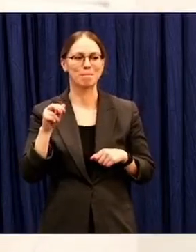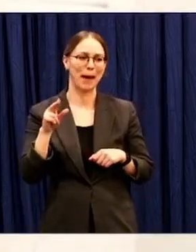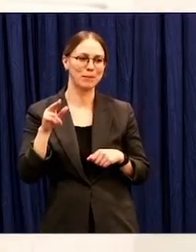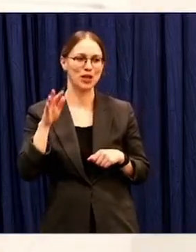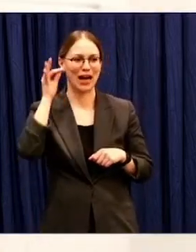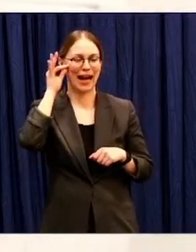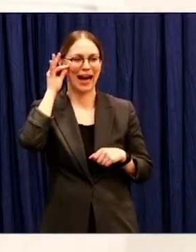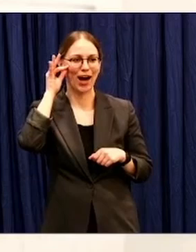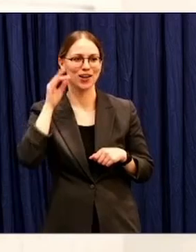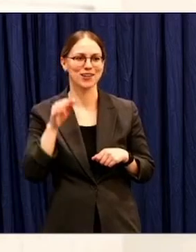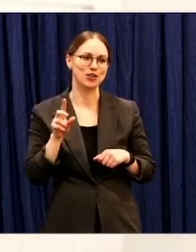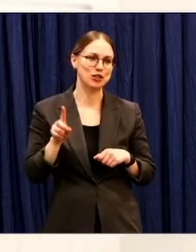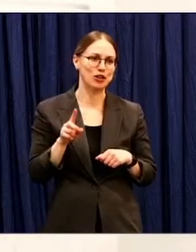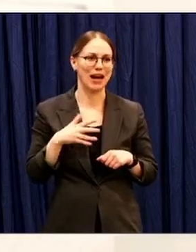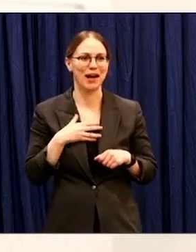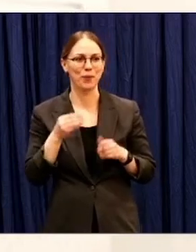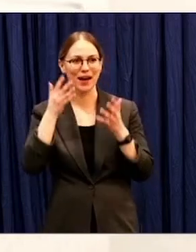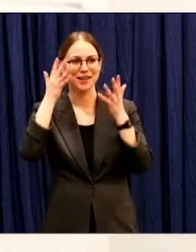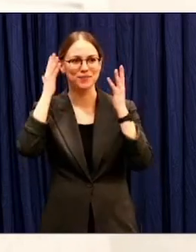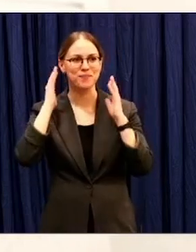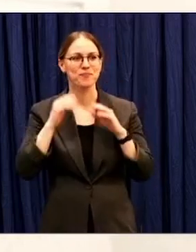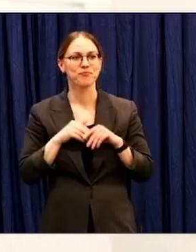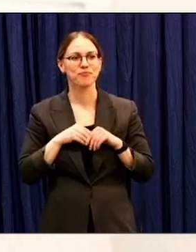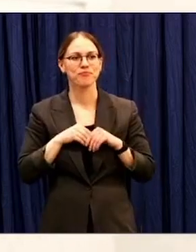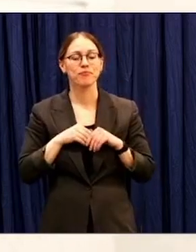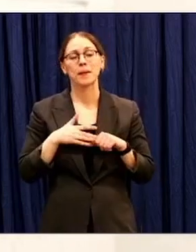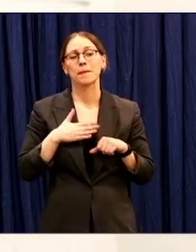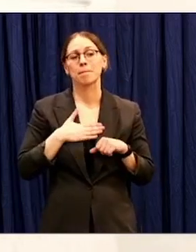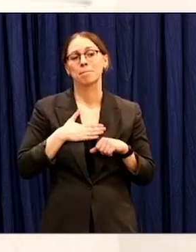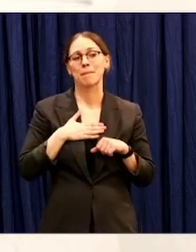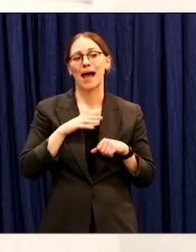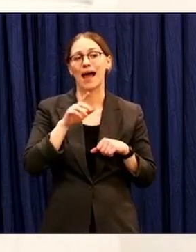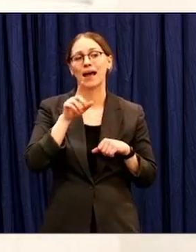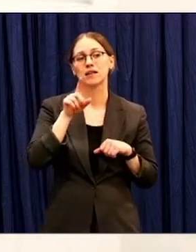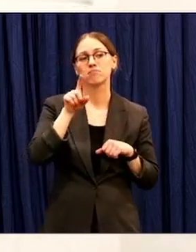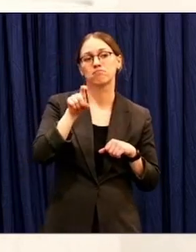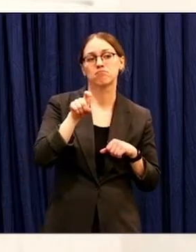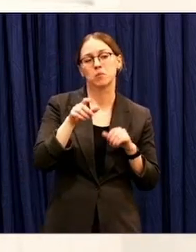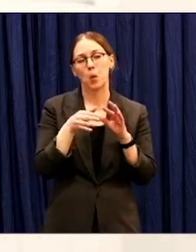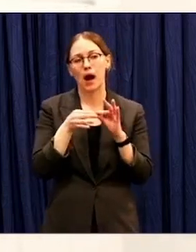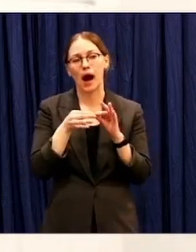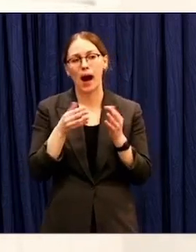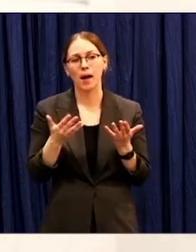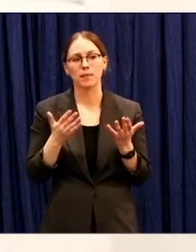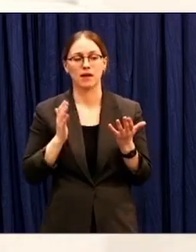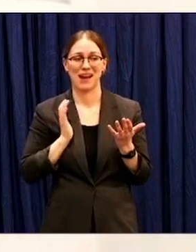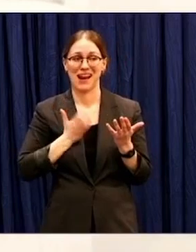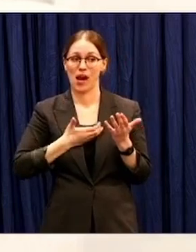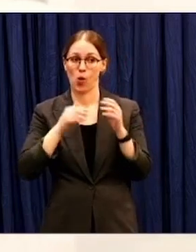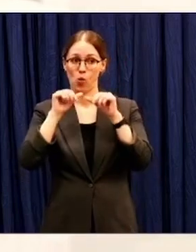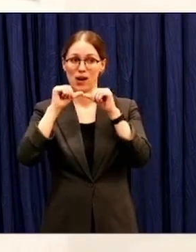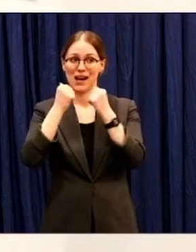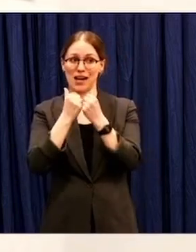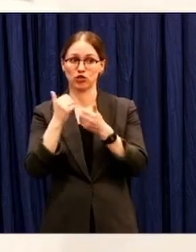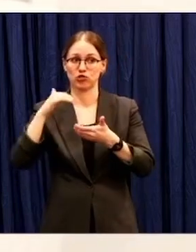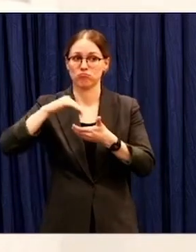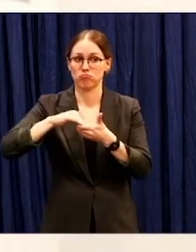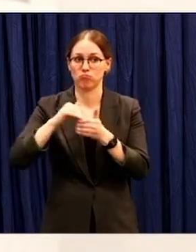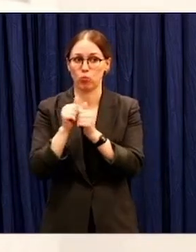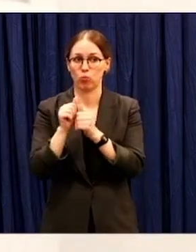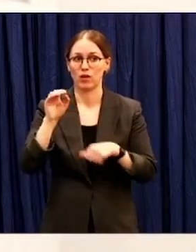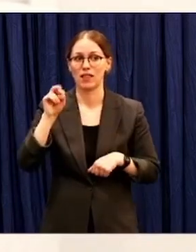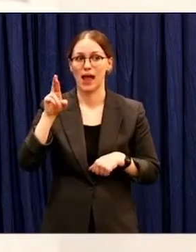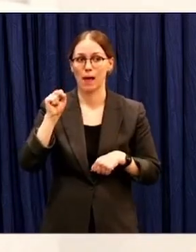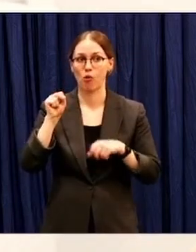or my comment, the response is, maybe at our agency, because I'm working with MRS, that maybe they can assist